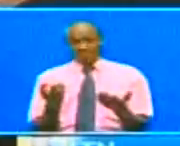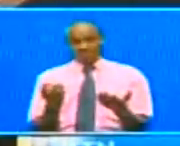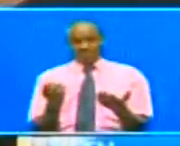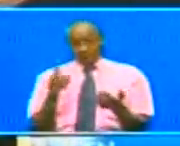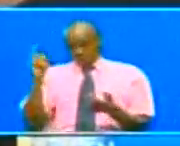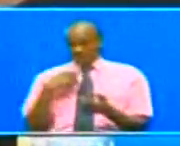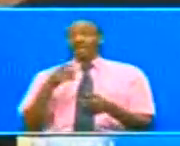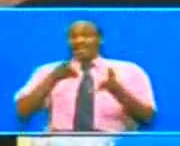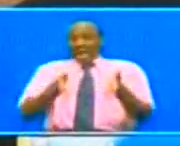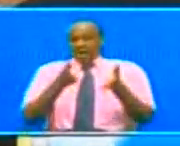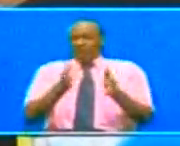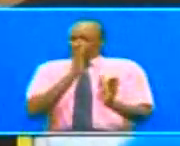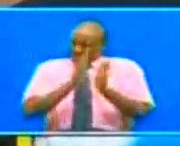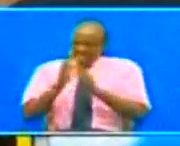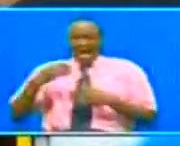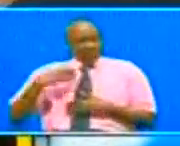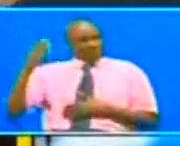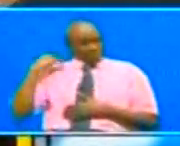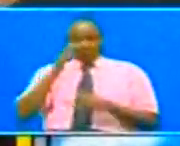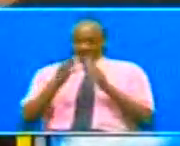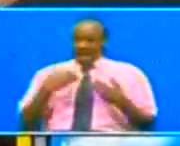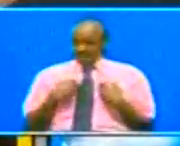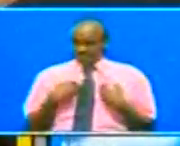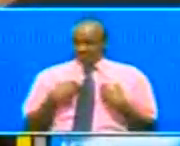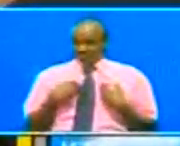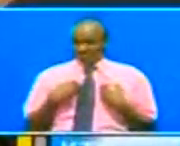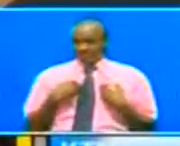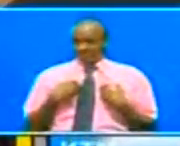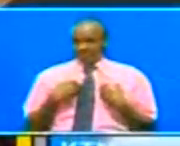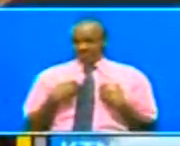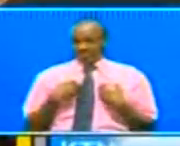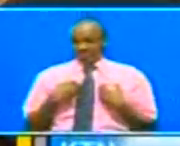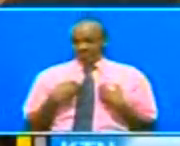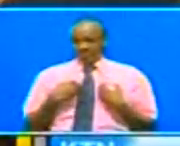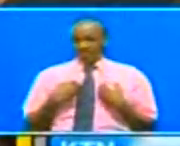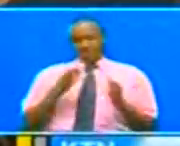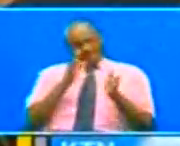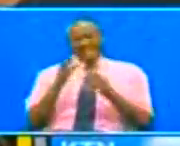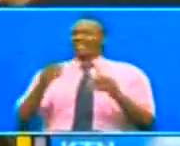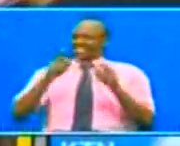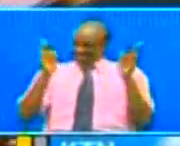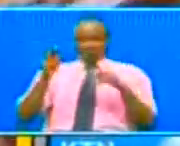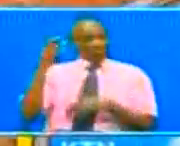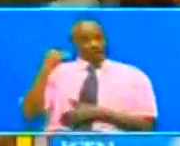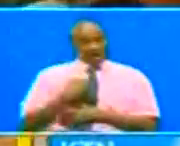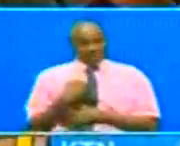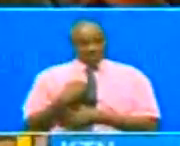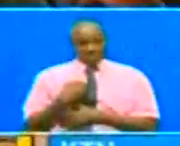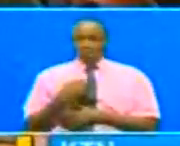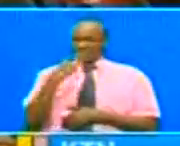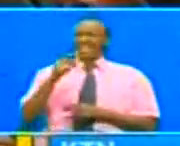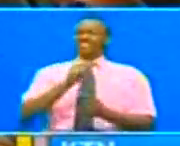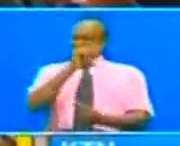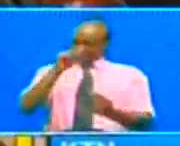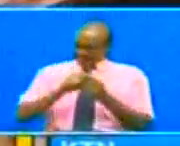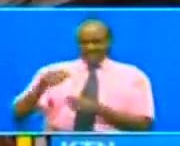No, but according to the plan of the place, because this land is large and was planned, there is a specific